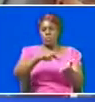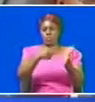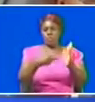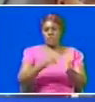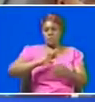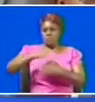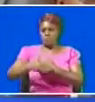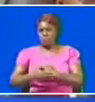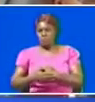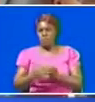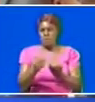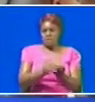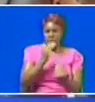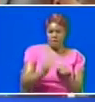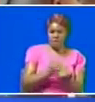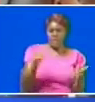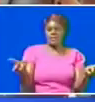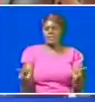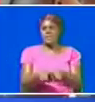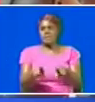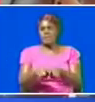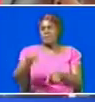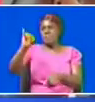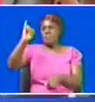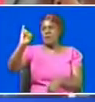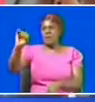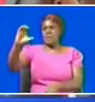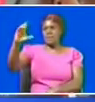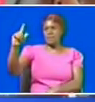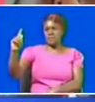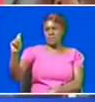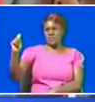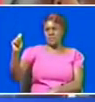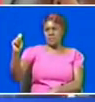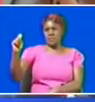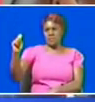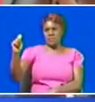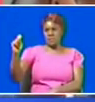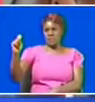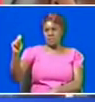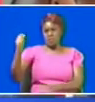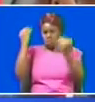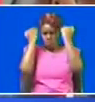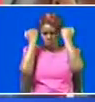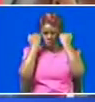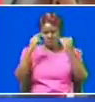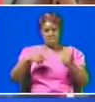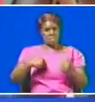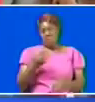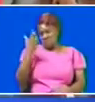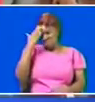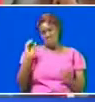repairs, maintenance, as well as ICT infrastructure for the courts. We are at a loss